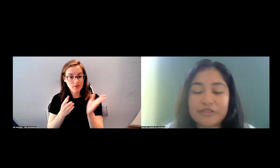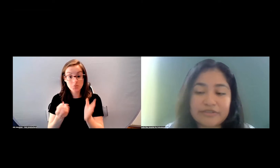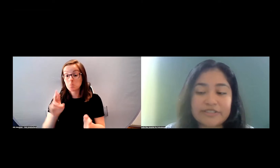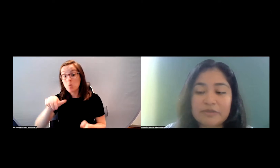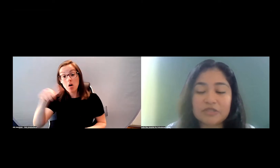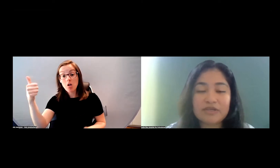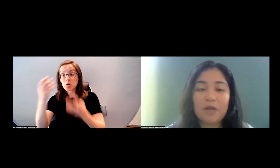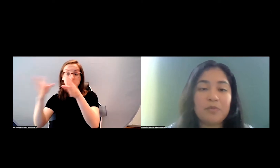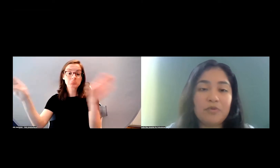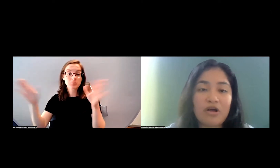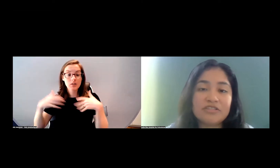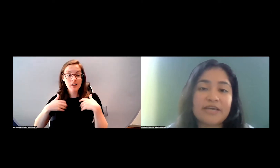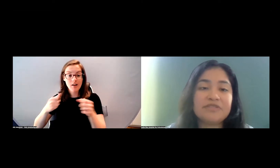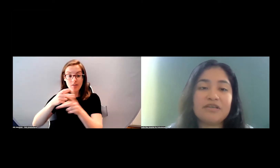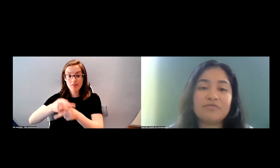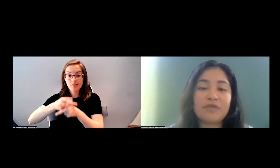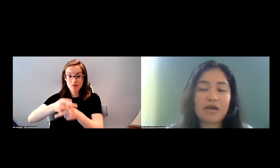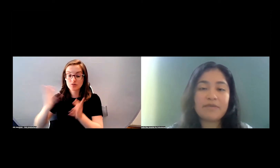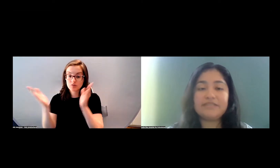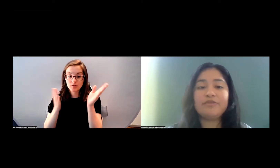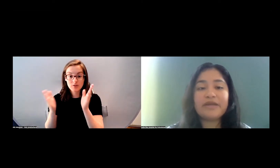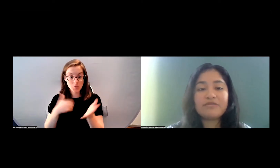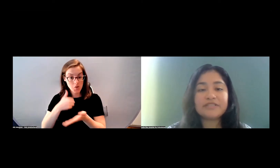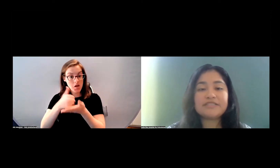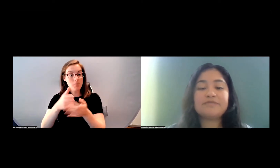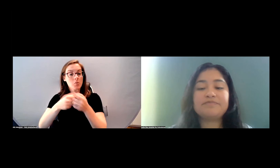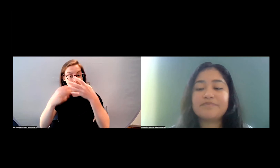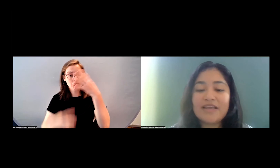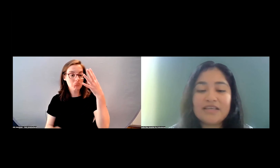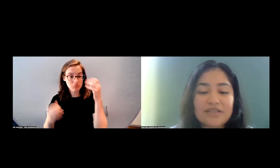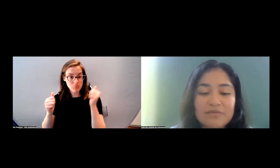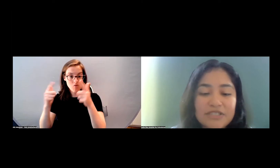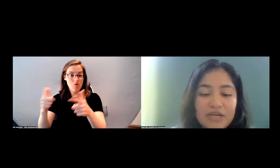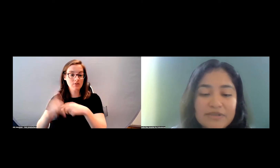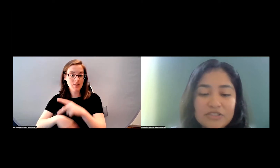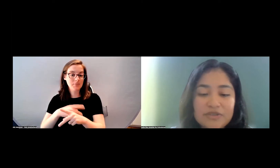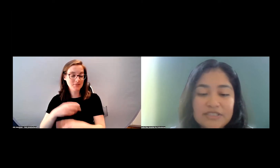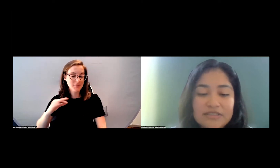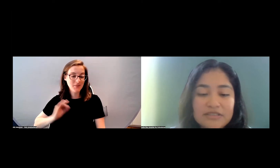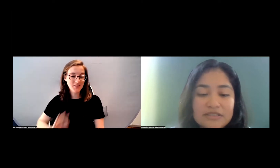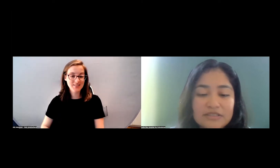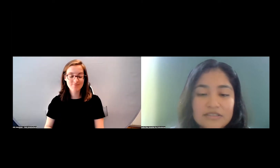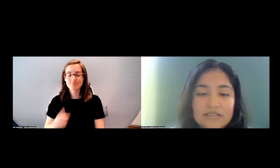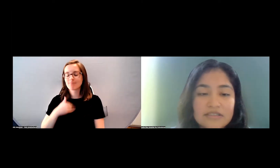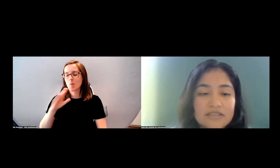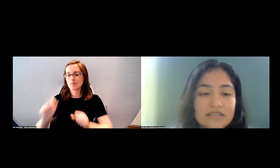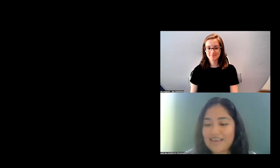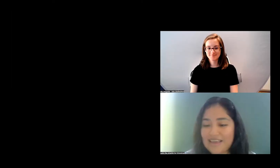healthcare services, because we help with all types of Mass Health benefits. So I'm going to share my screen.